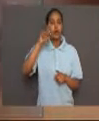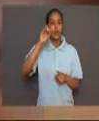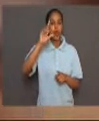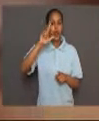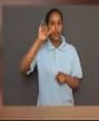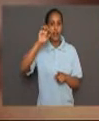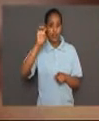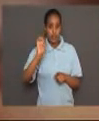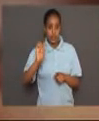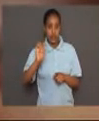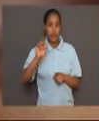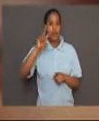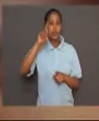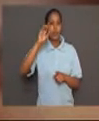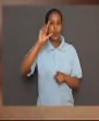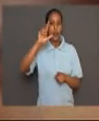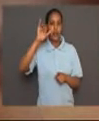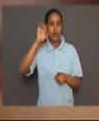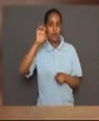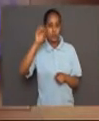polyethylene, polypropylene,